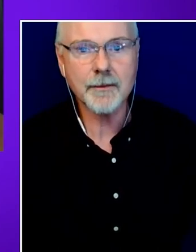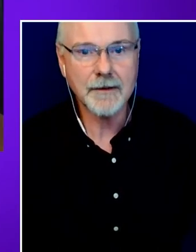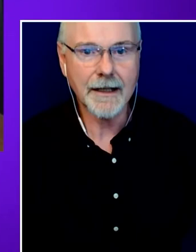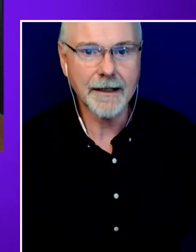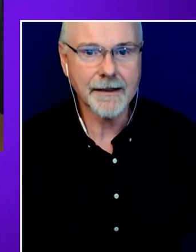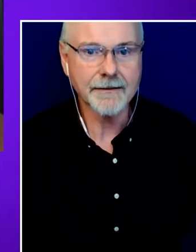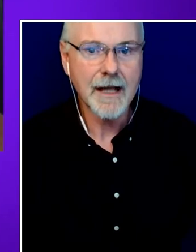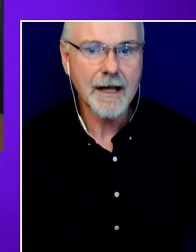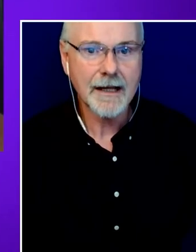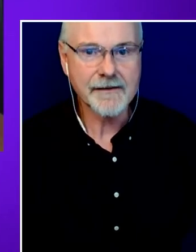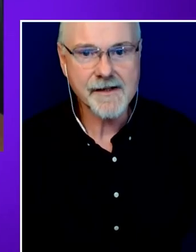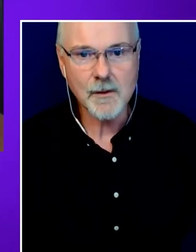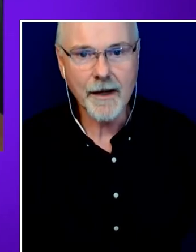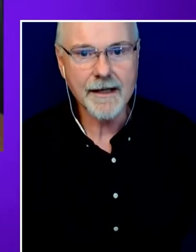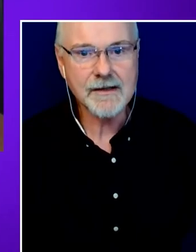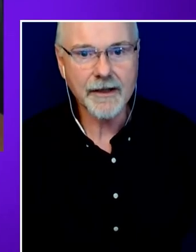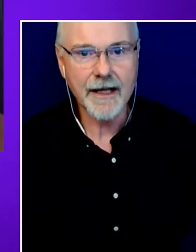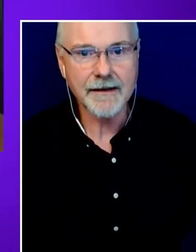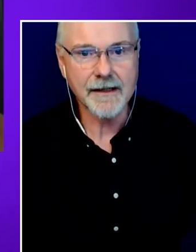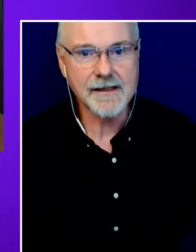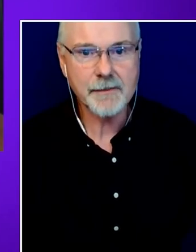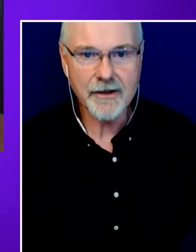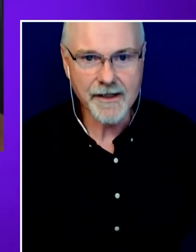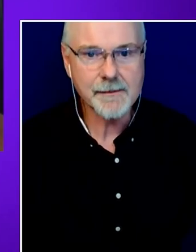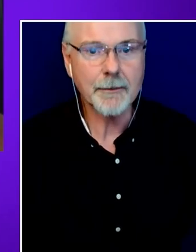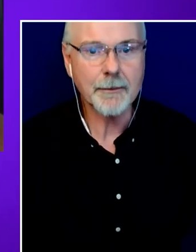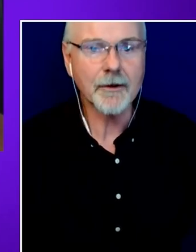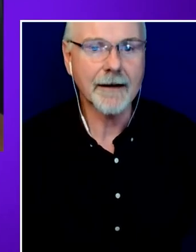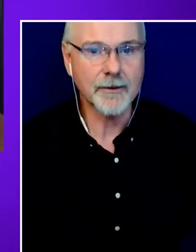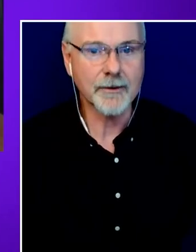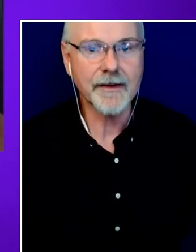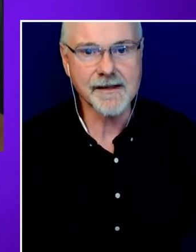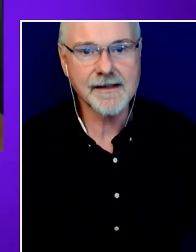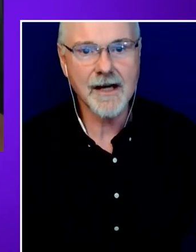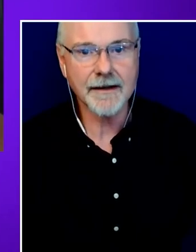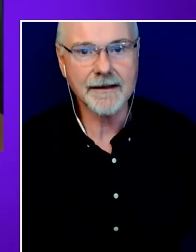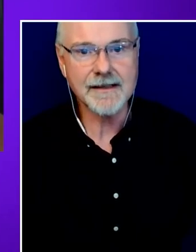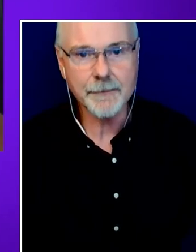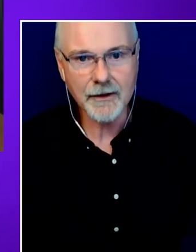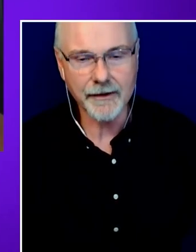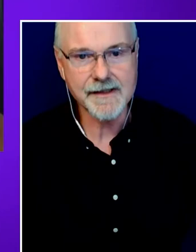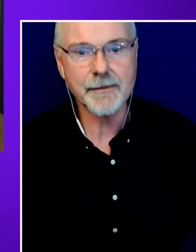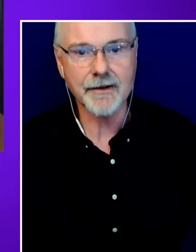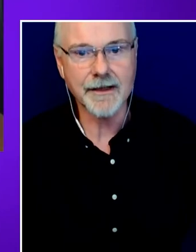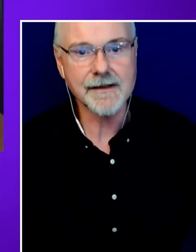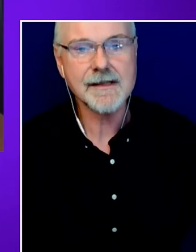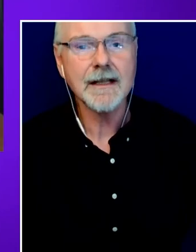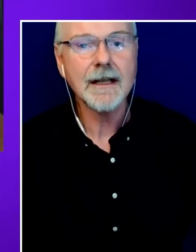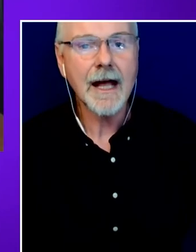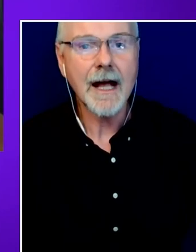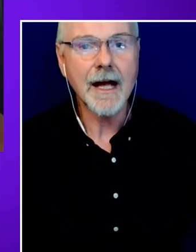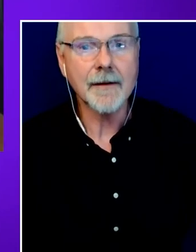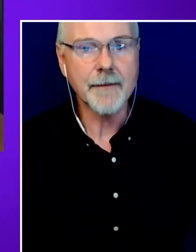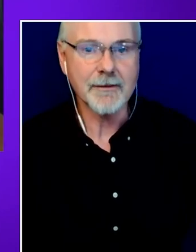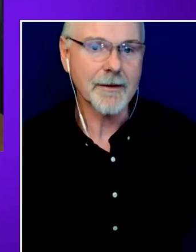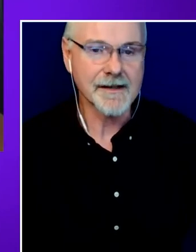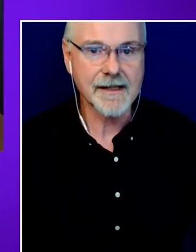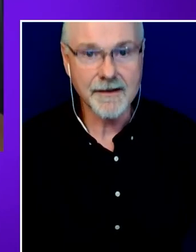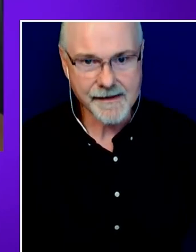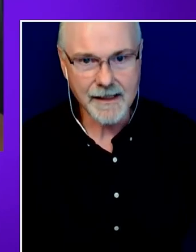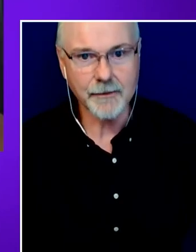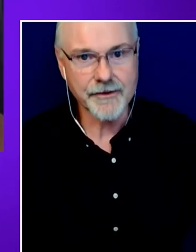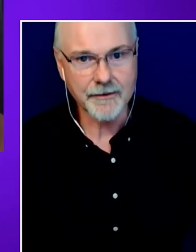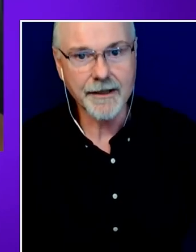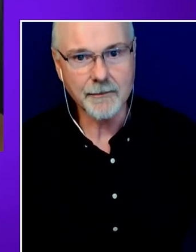VR gives us a way to look at the experience people have with things. It's not a typical experience, maybe because